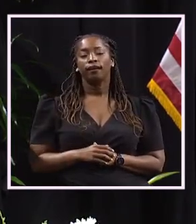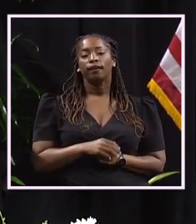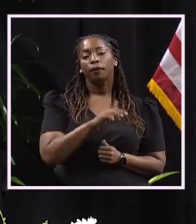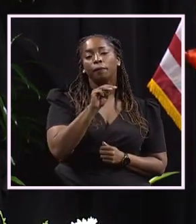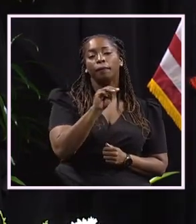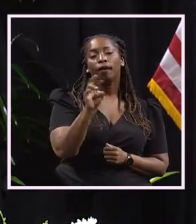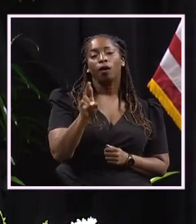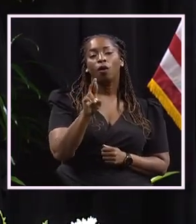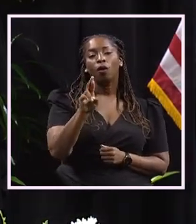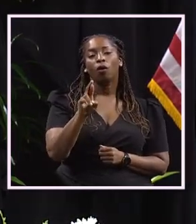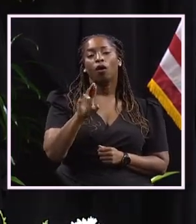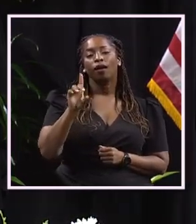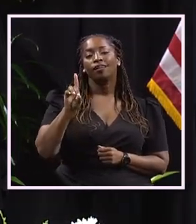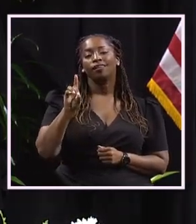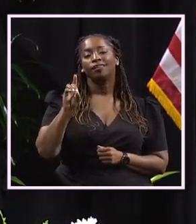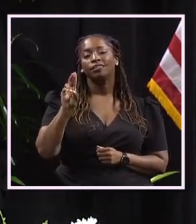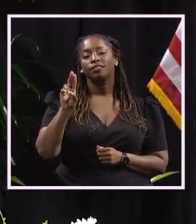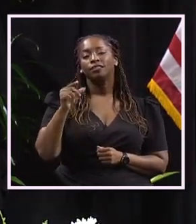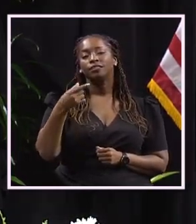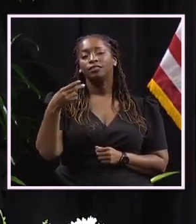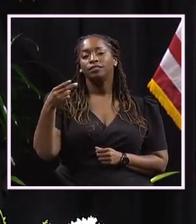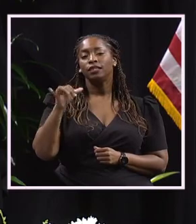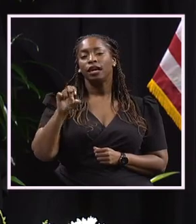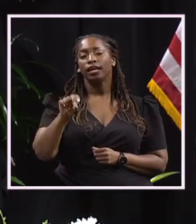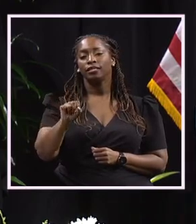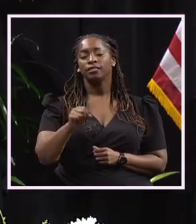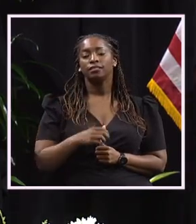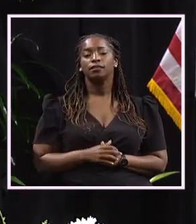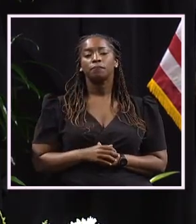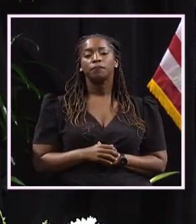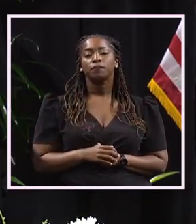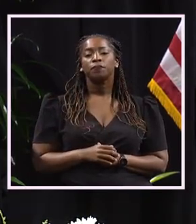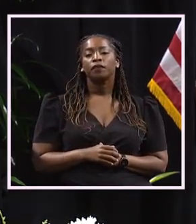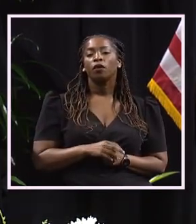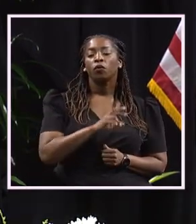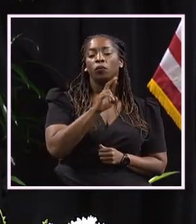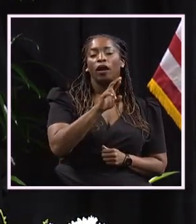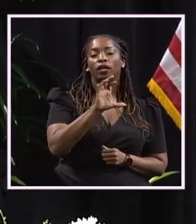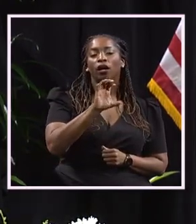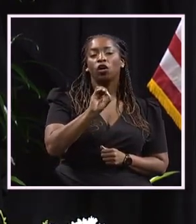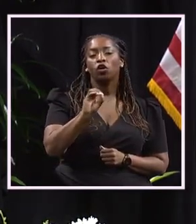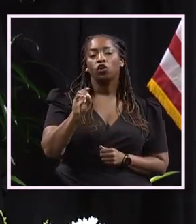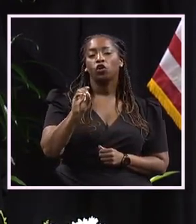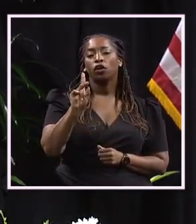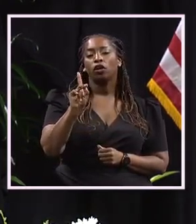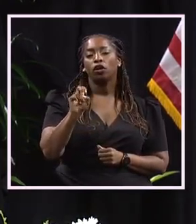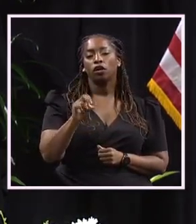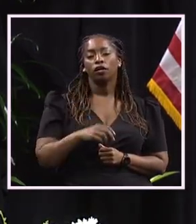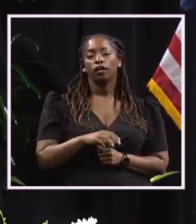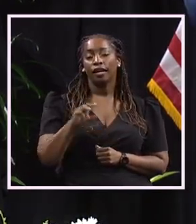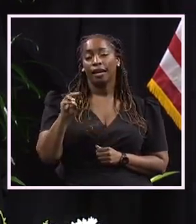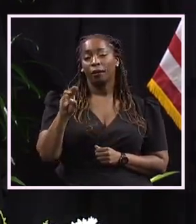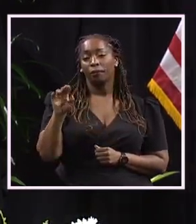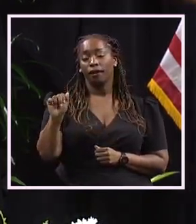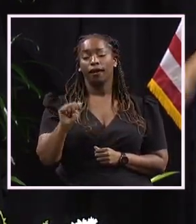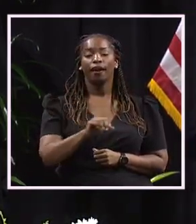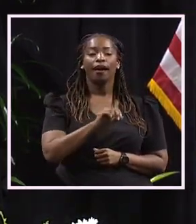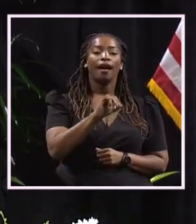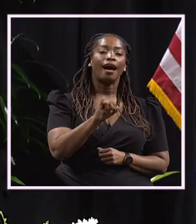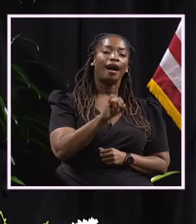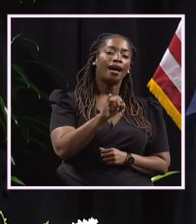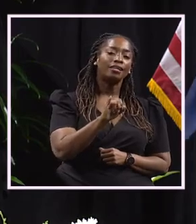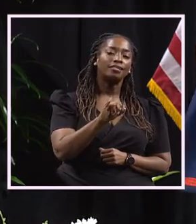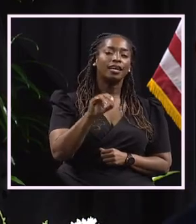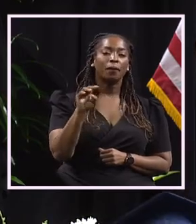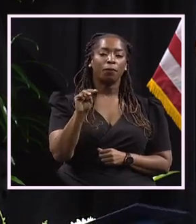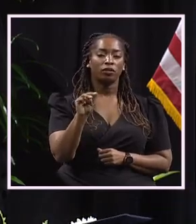Madeline R. Duggins. Brianna Cook, MBA. Isaac Martinez, Master of